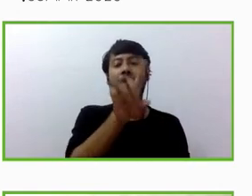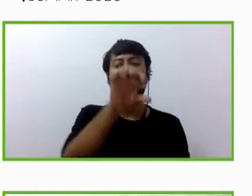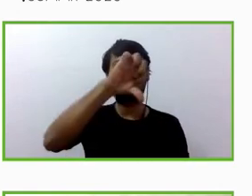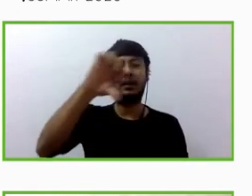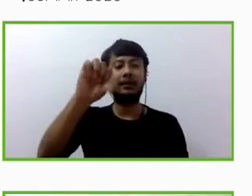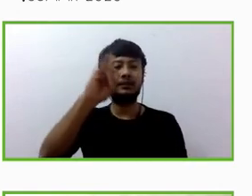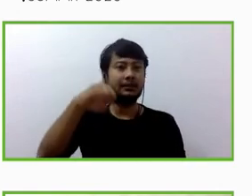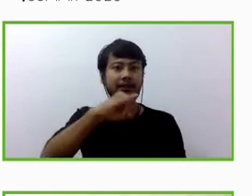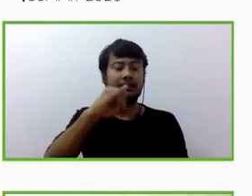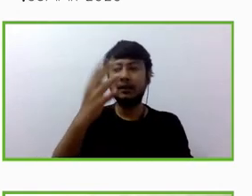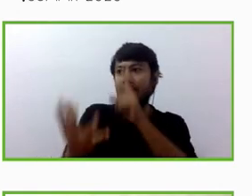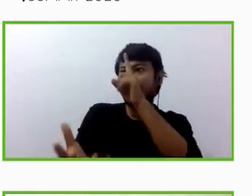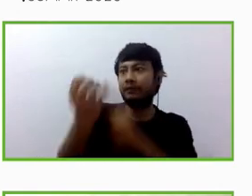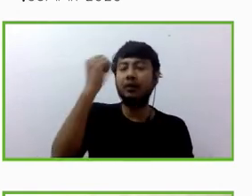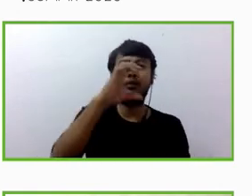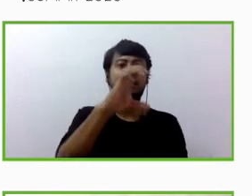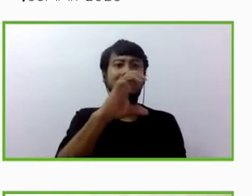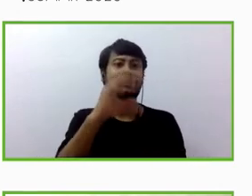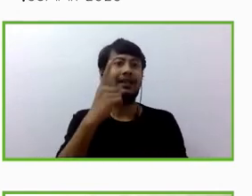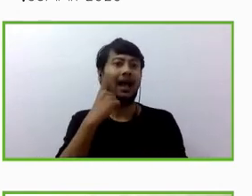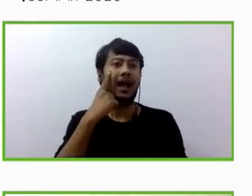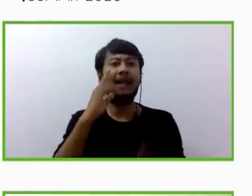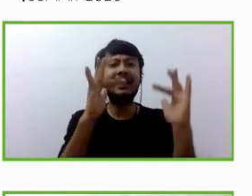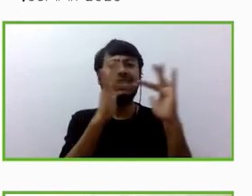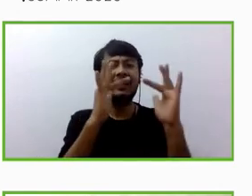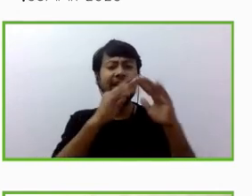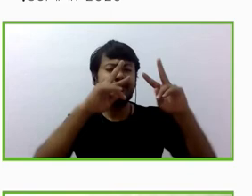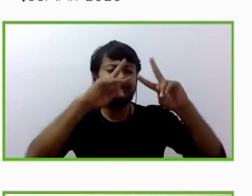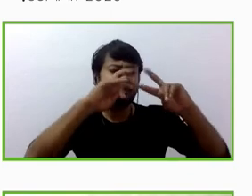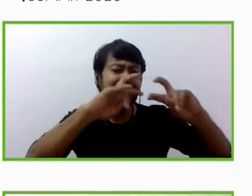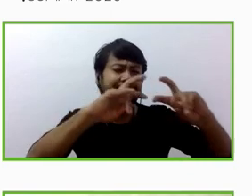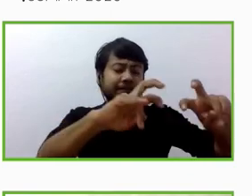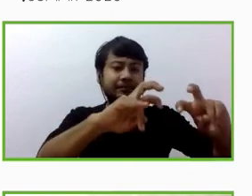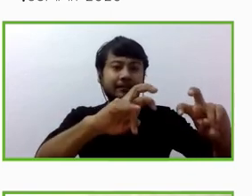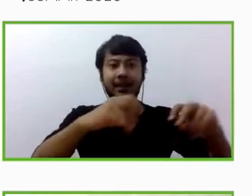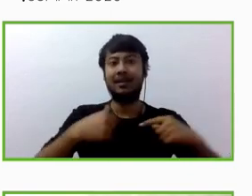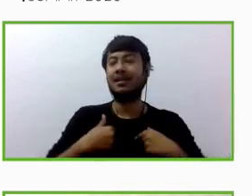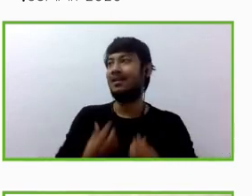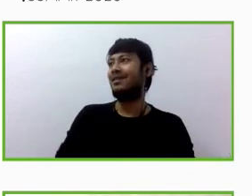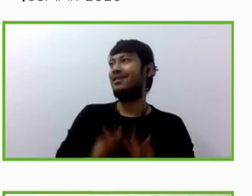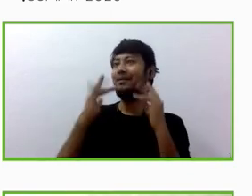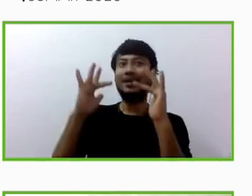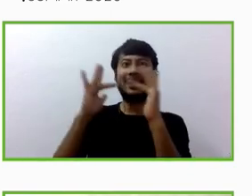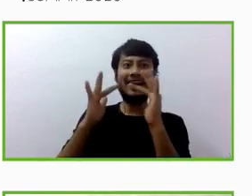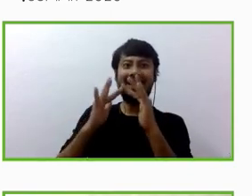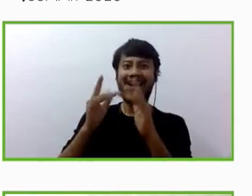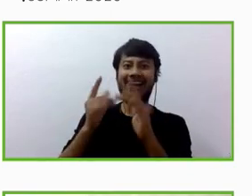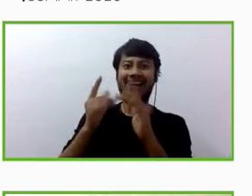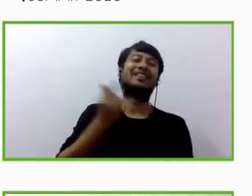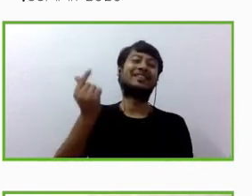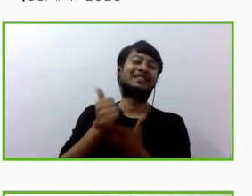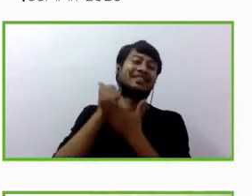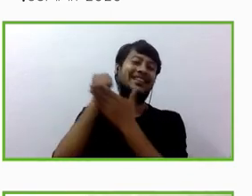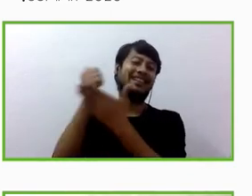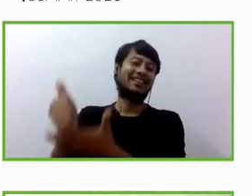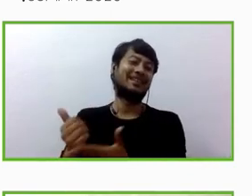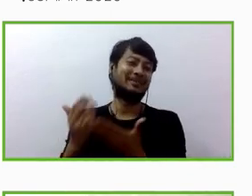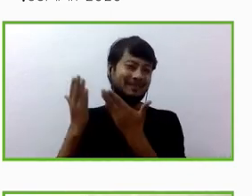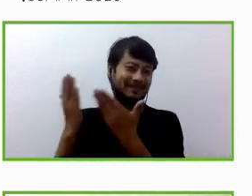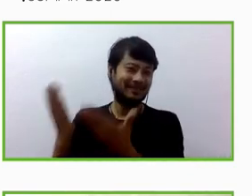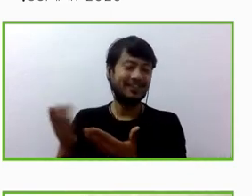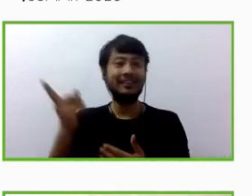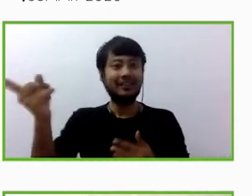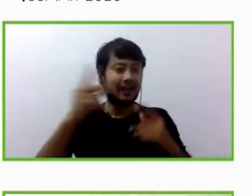cochlear implants by going out on the net, which was very satisfying for me, and doing some search. And discovered that the Johns